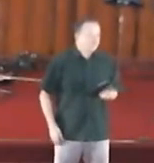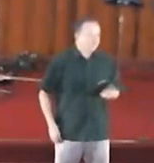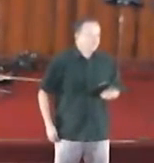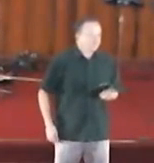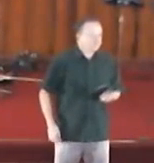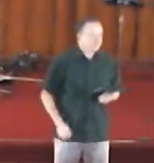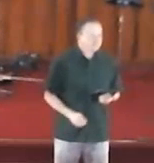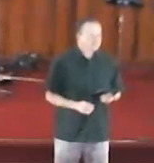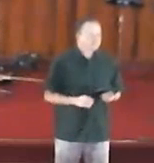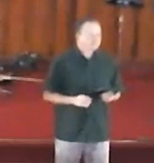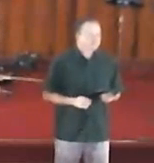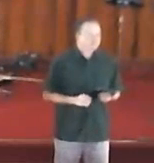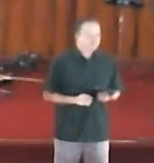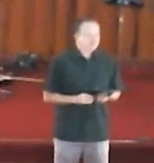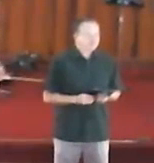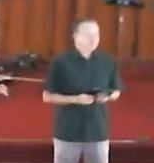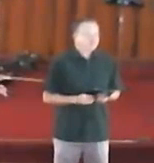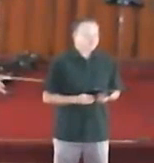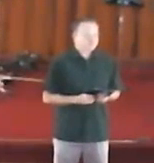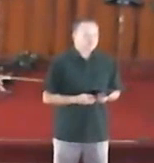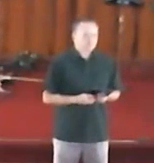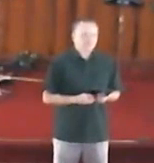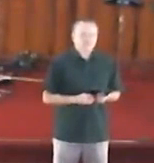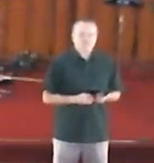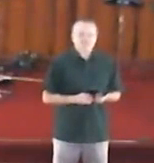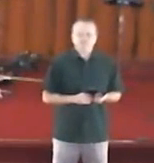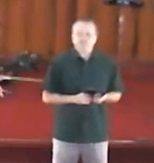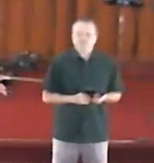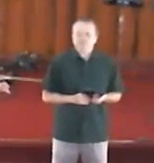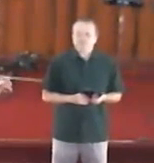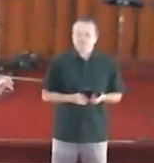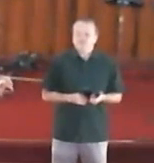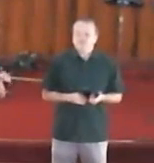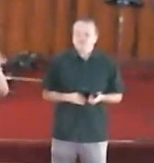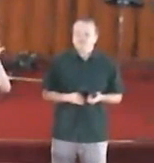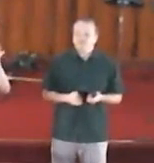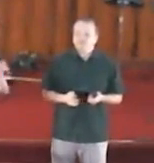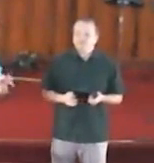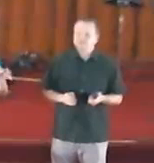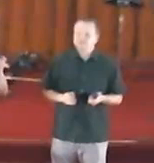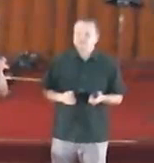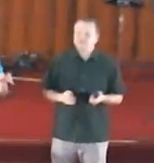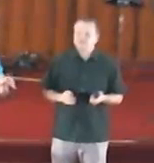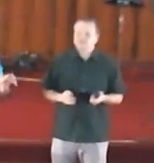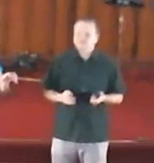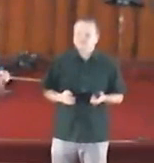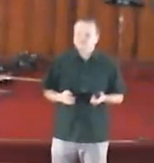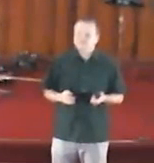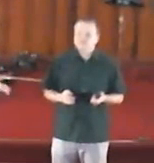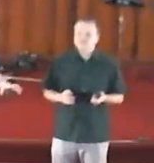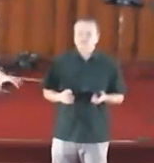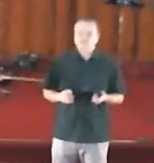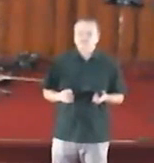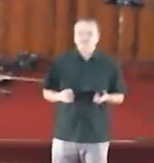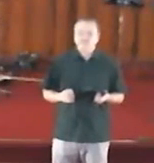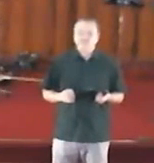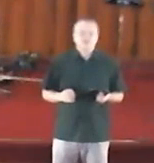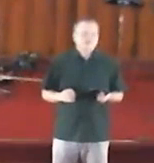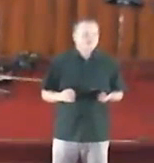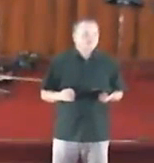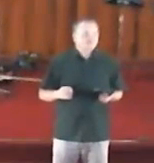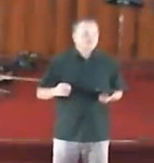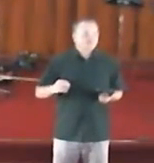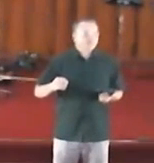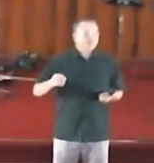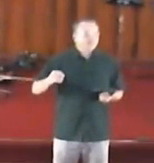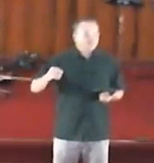a Dios. And there's a second important area where the Holy Spirit works, and that is to exhibit power so that people may get to